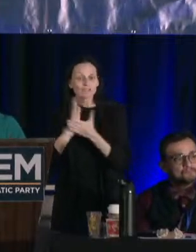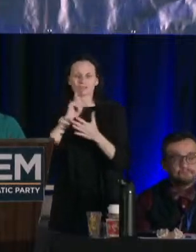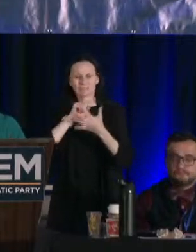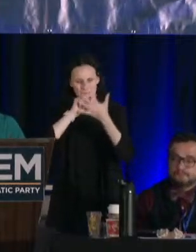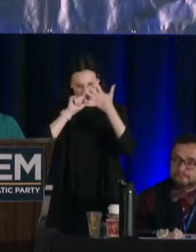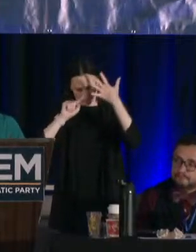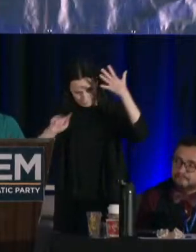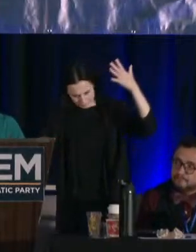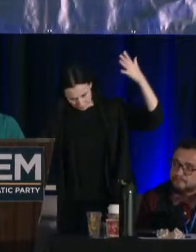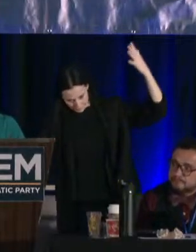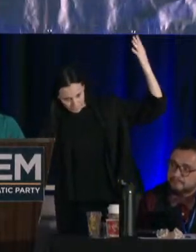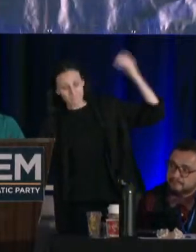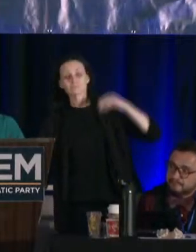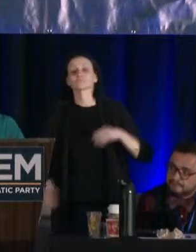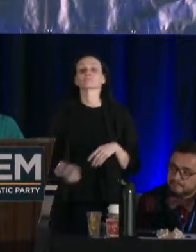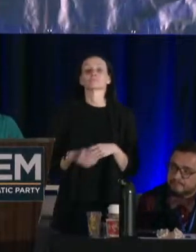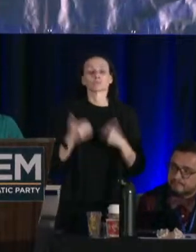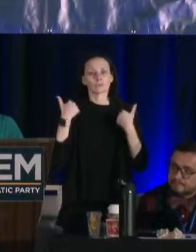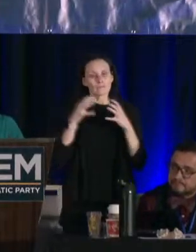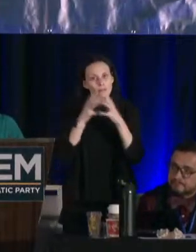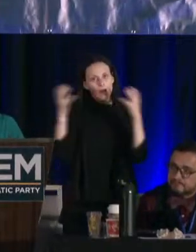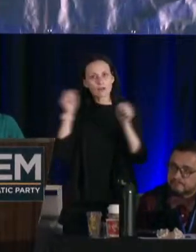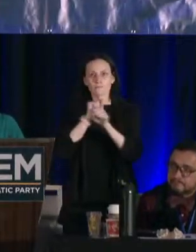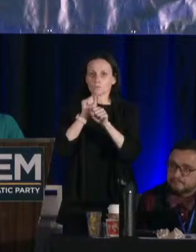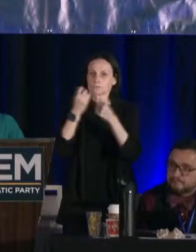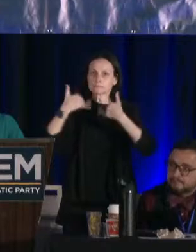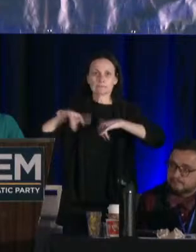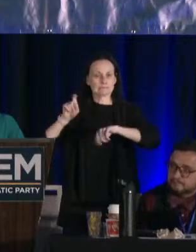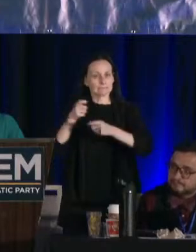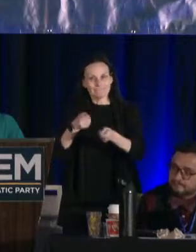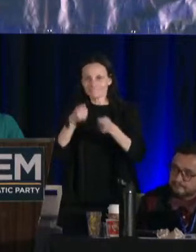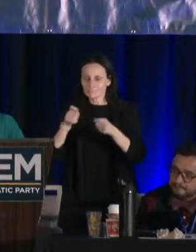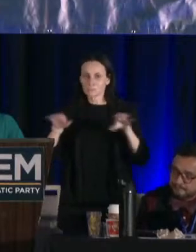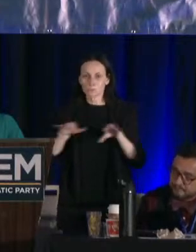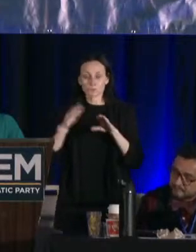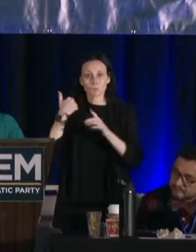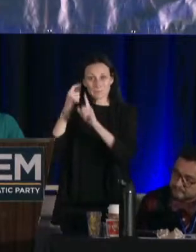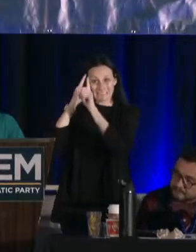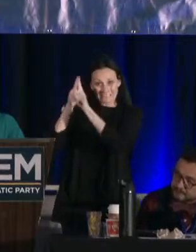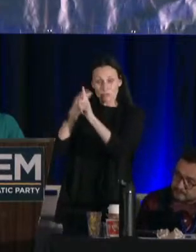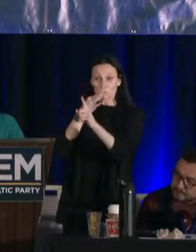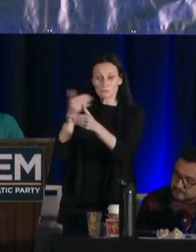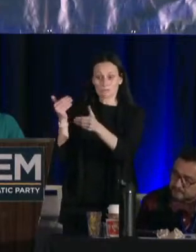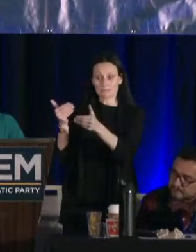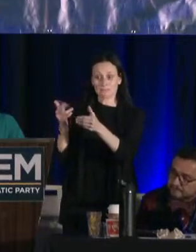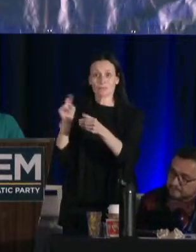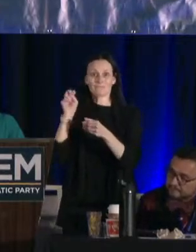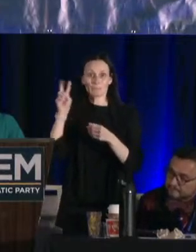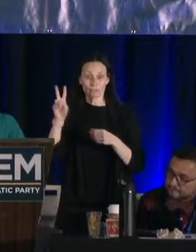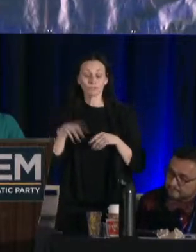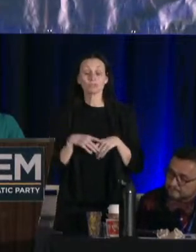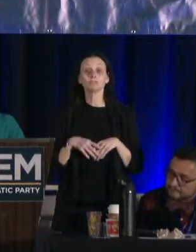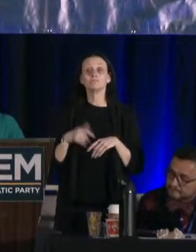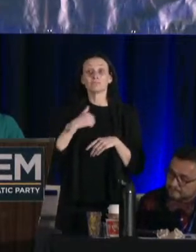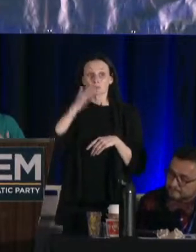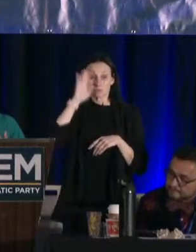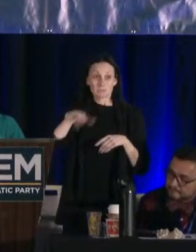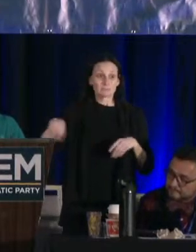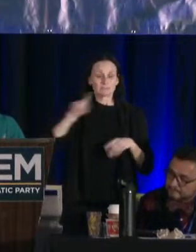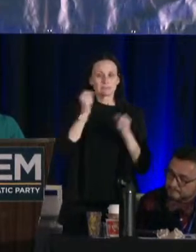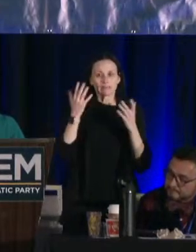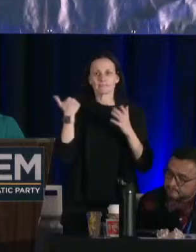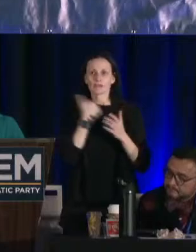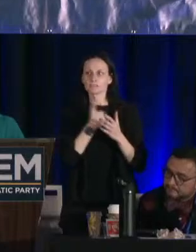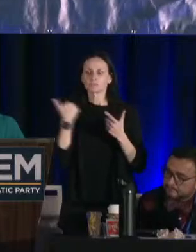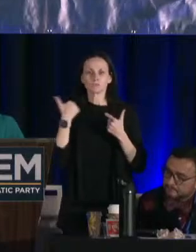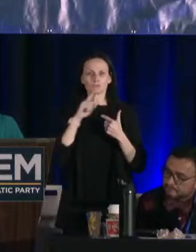on. We all have a lot of work to do as we approach November, and I know many of us have things